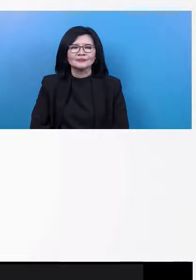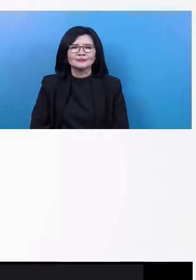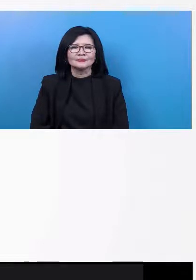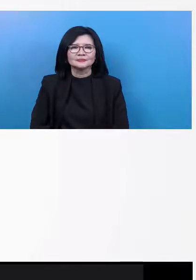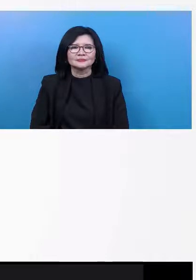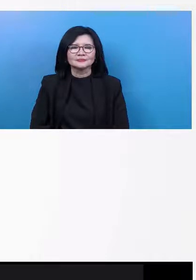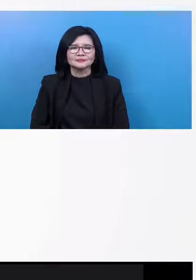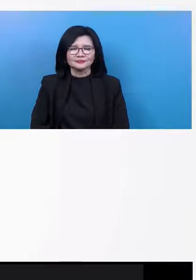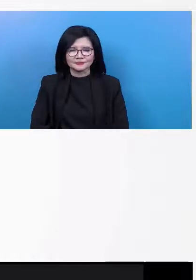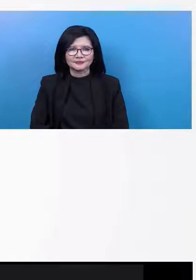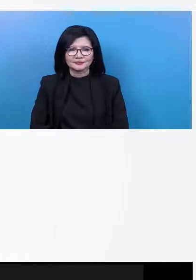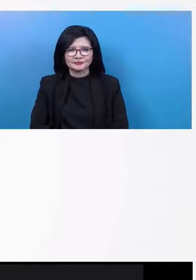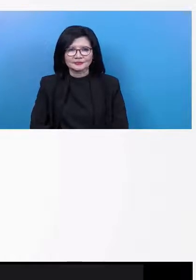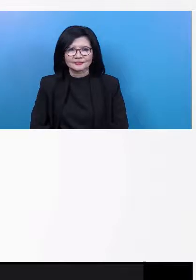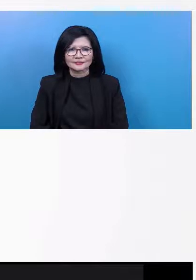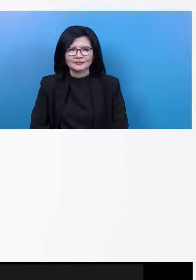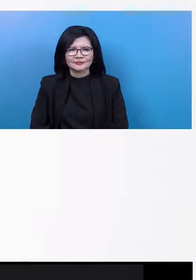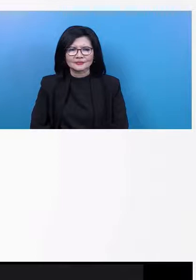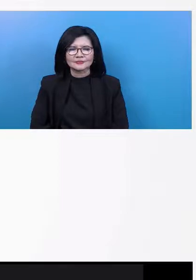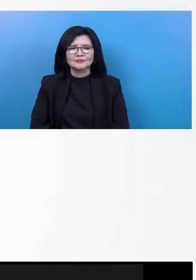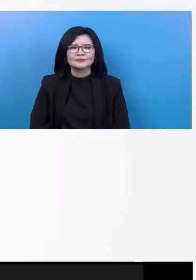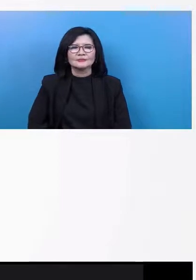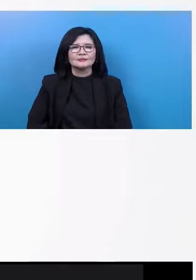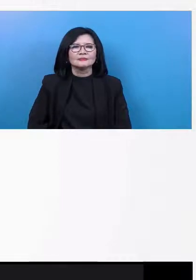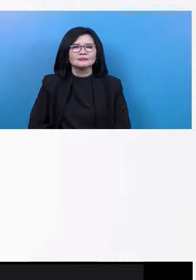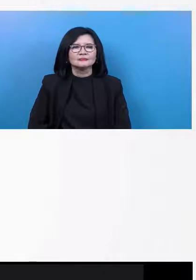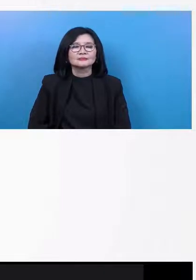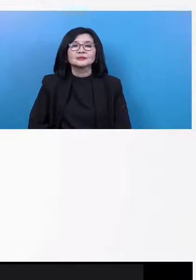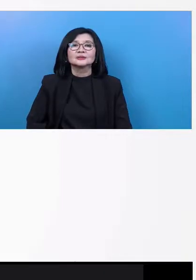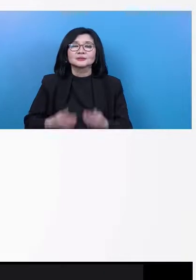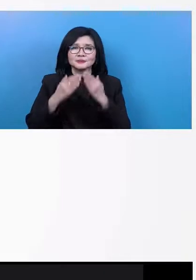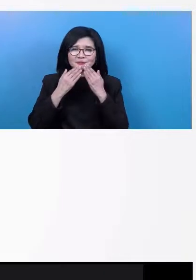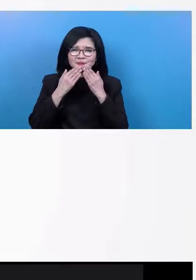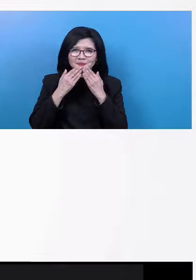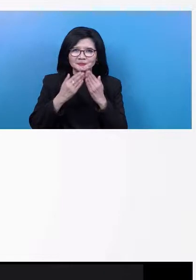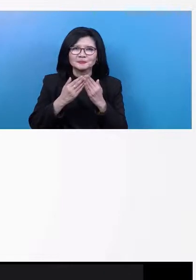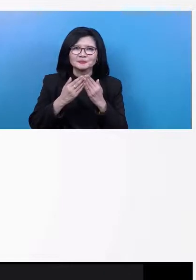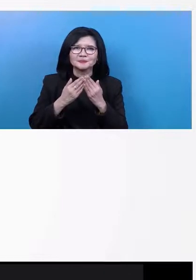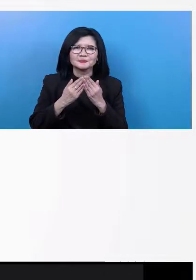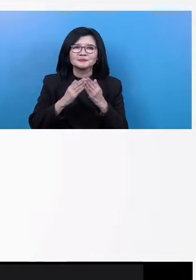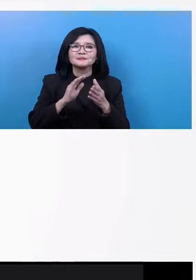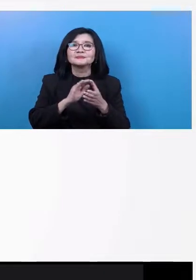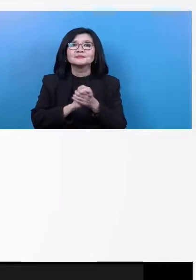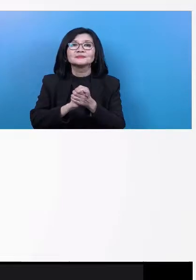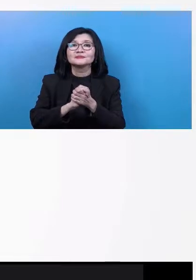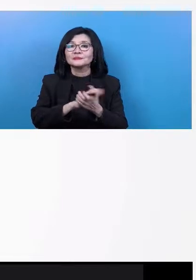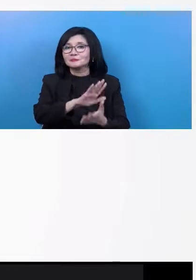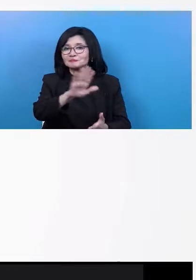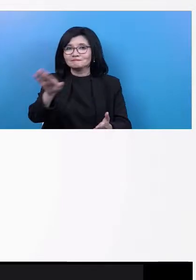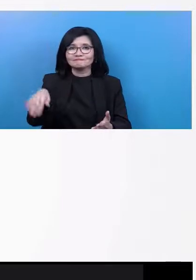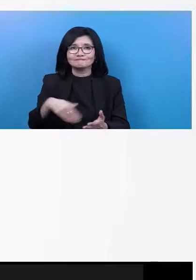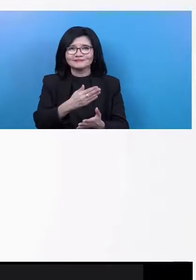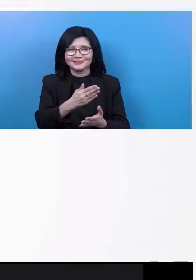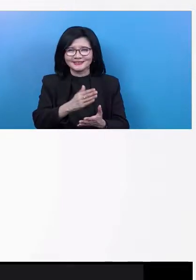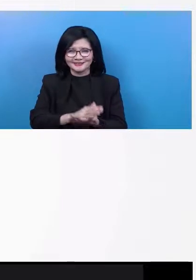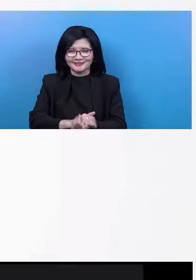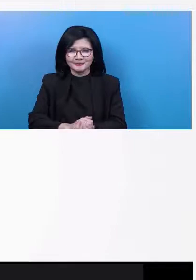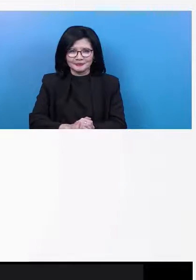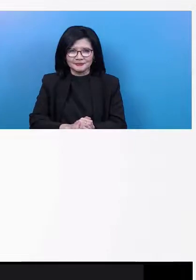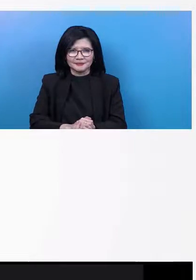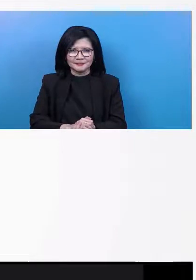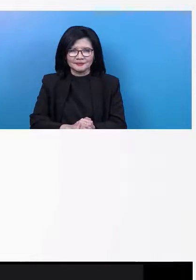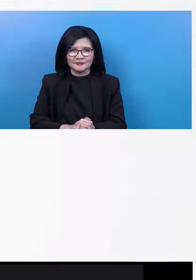my colleagues, one of our members in the room there, so he might be able to answer some things as well. But just coming to your question about